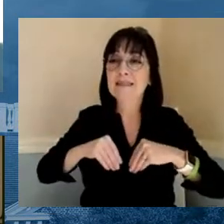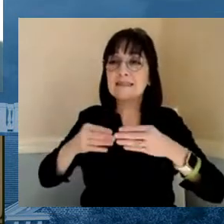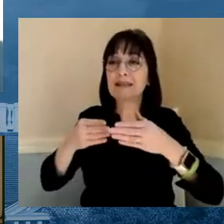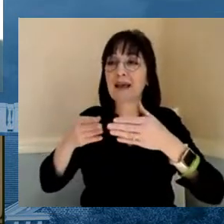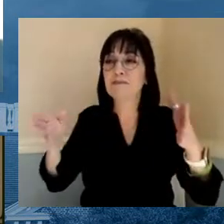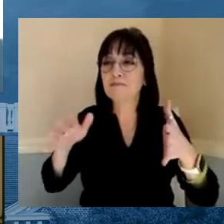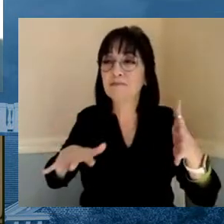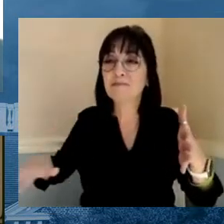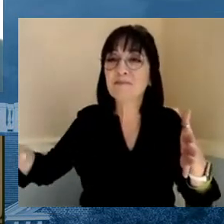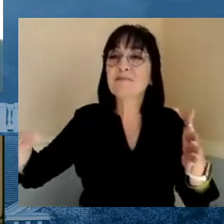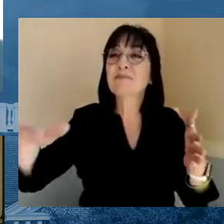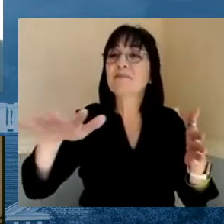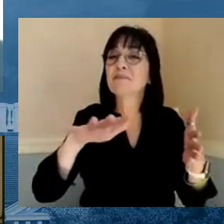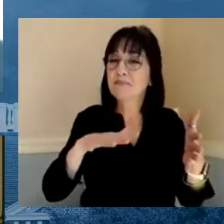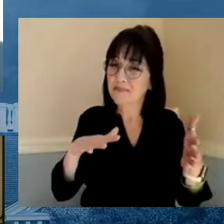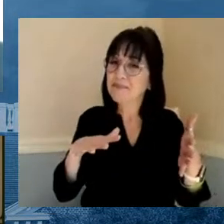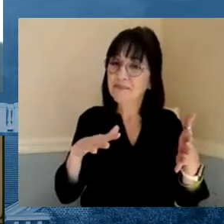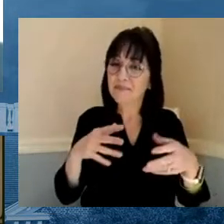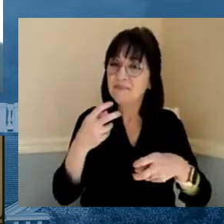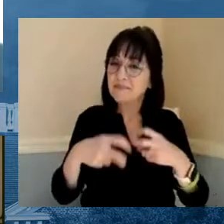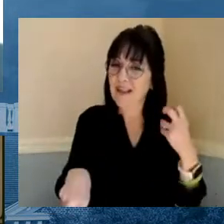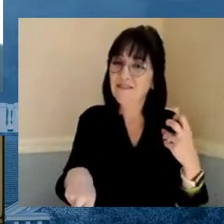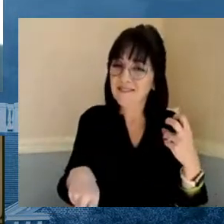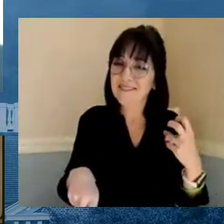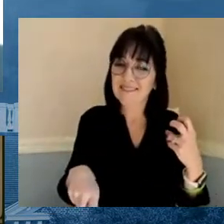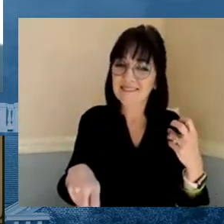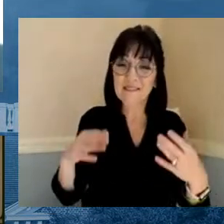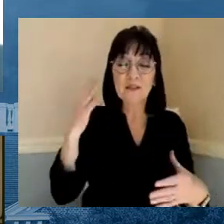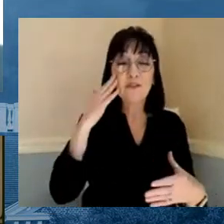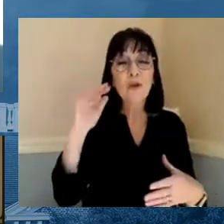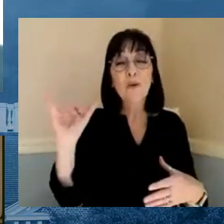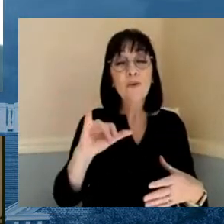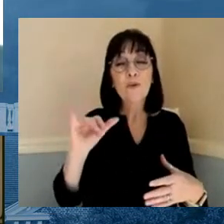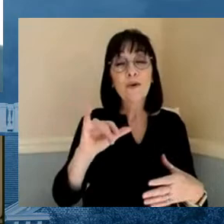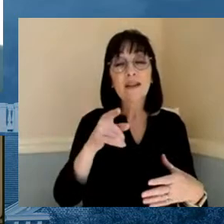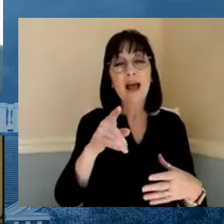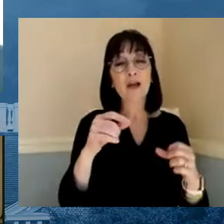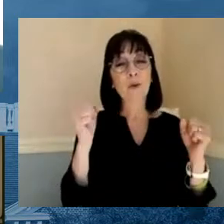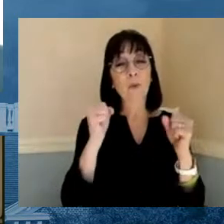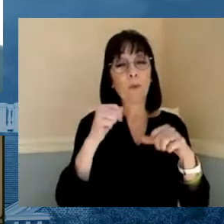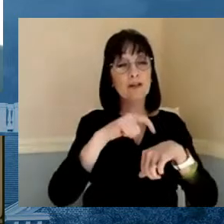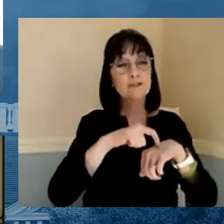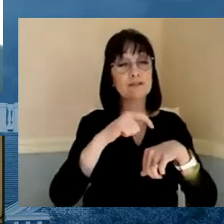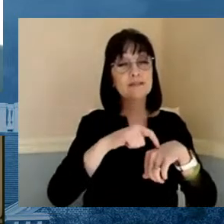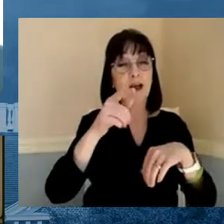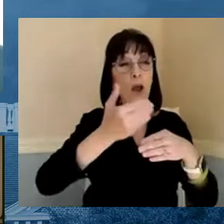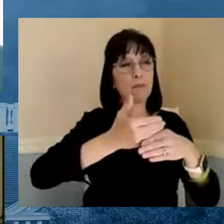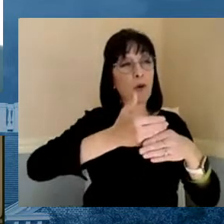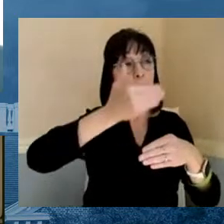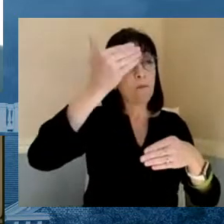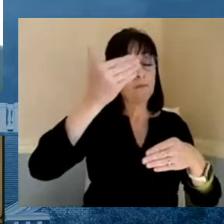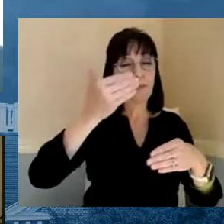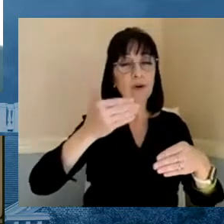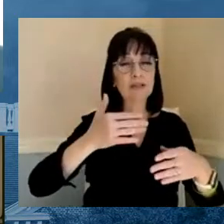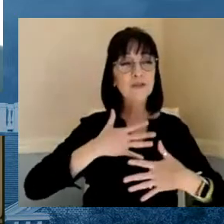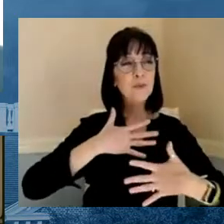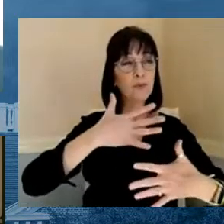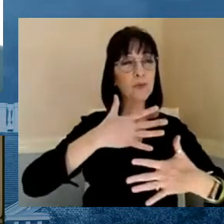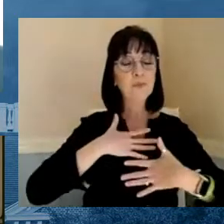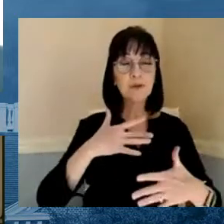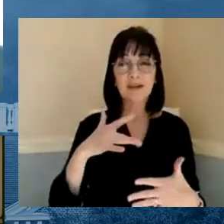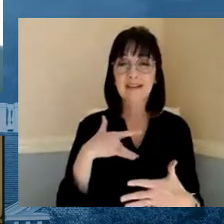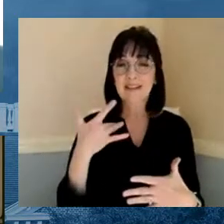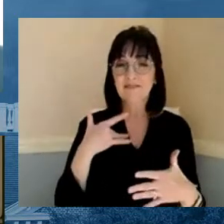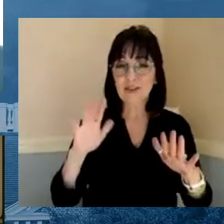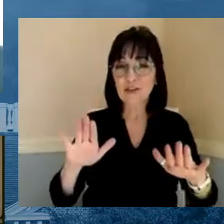winter, you feel great, your breath deeper. Maybe the light at the end of the tunnel isn't a train.